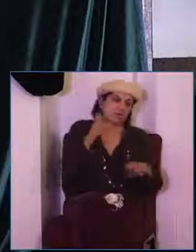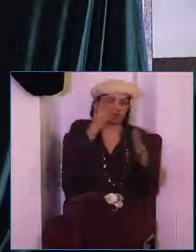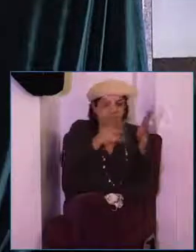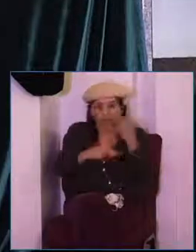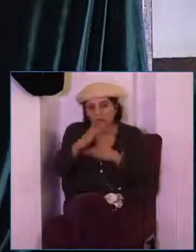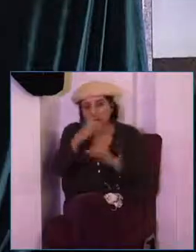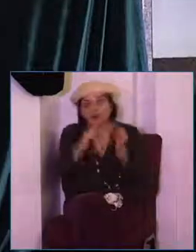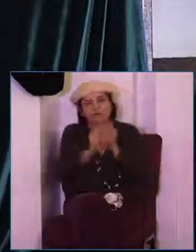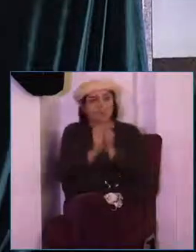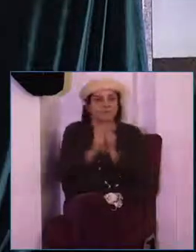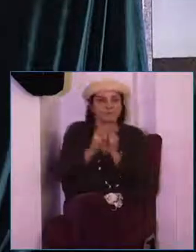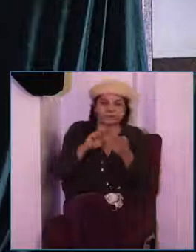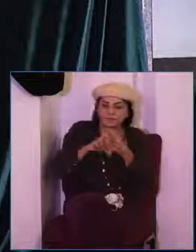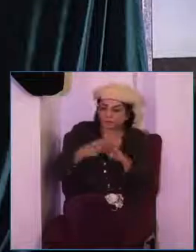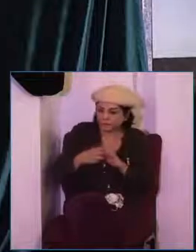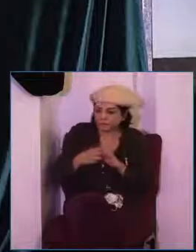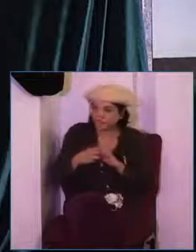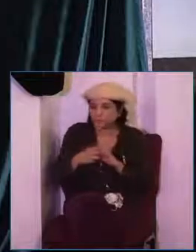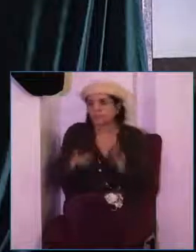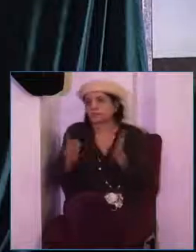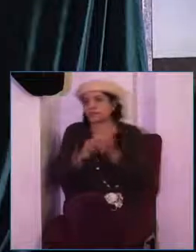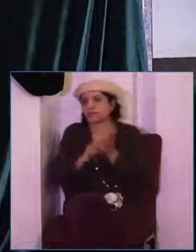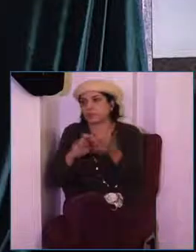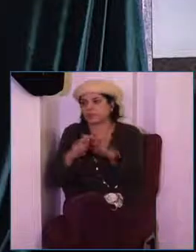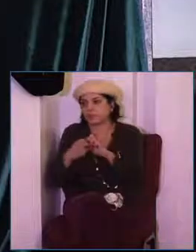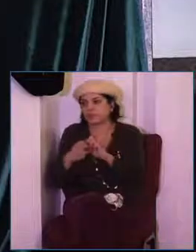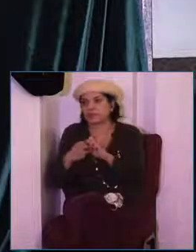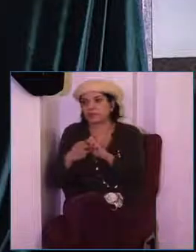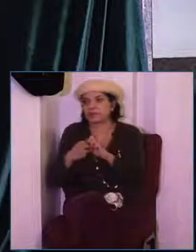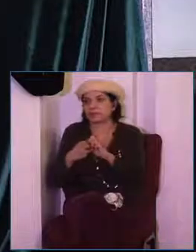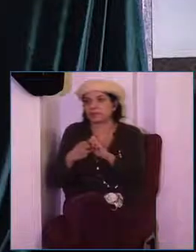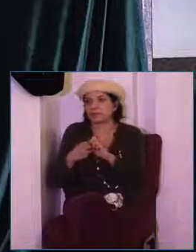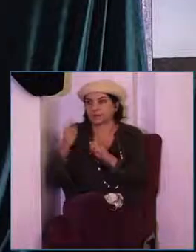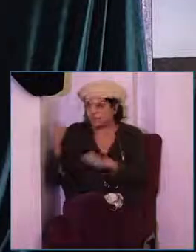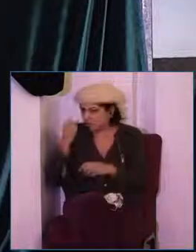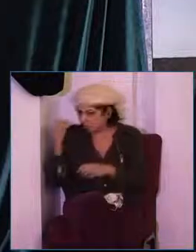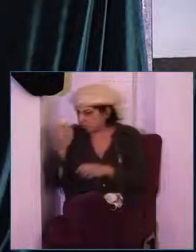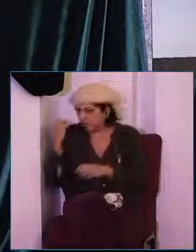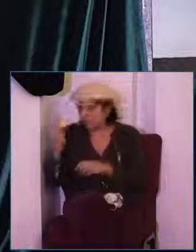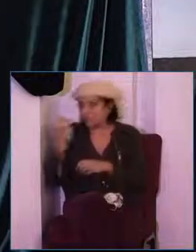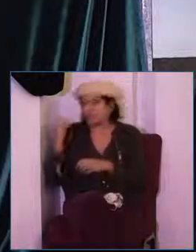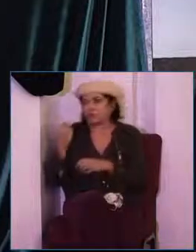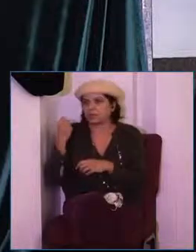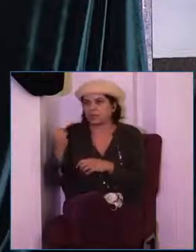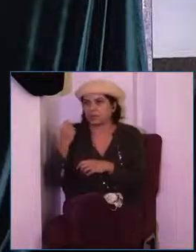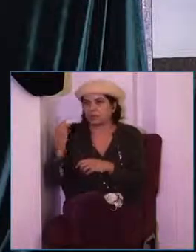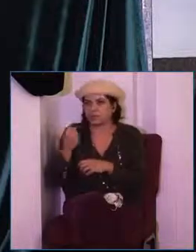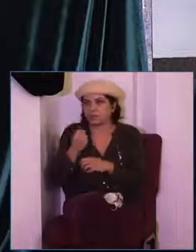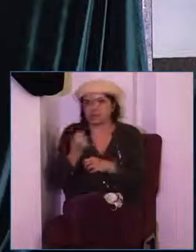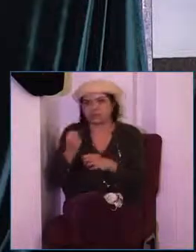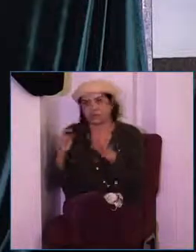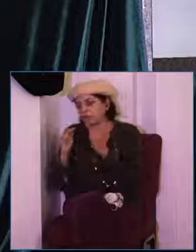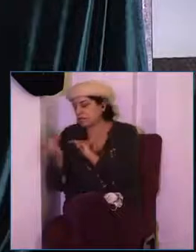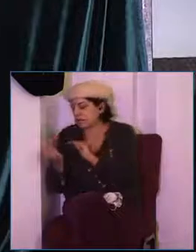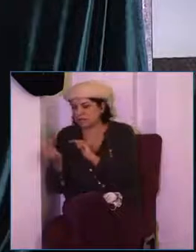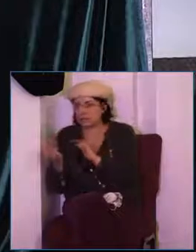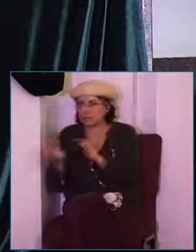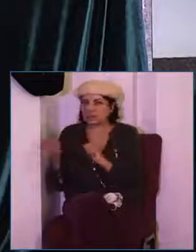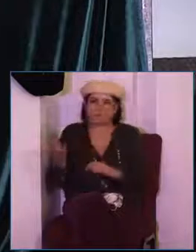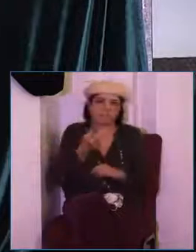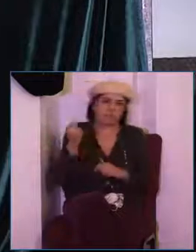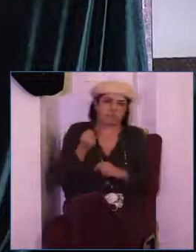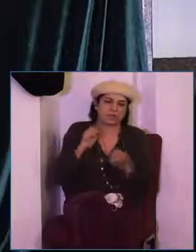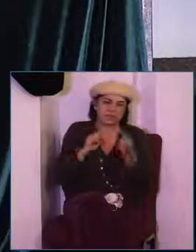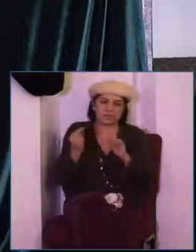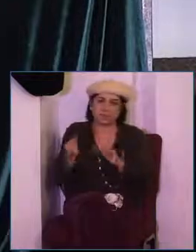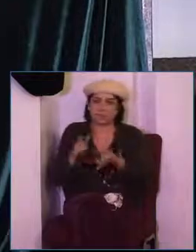the problem and renounce it, oh, to hold on to it, I've got to hold on to my pain. I've got to hold on to my hurt.